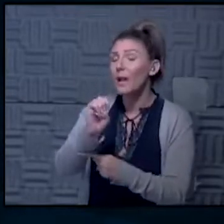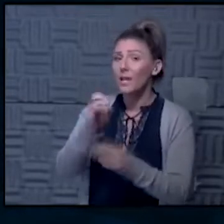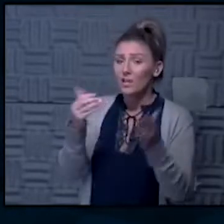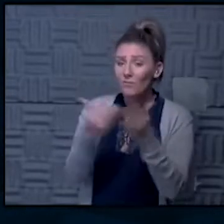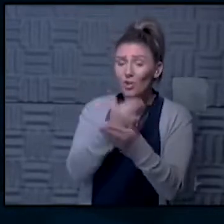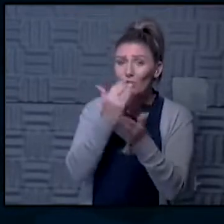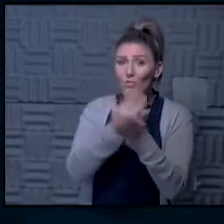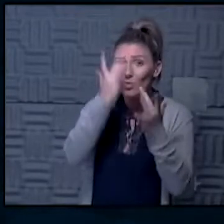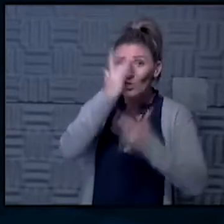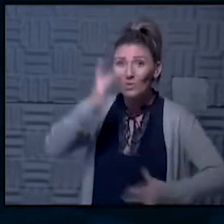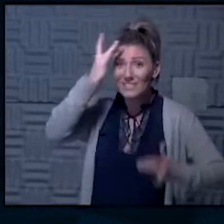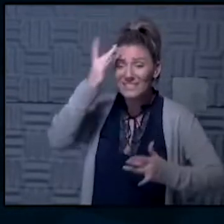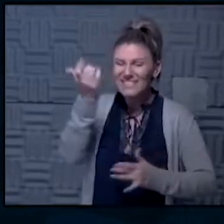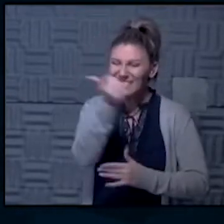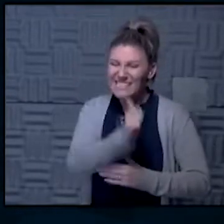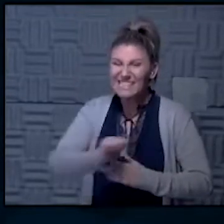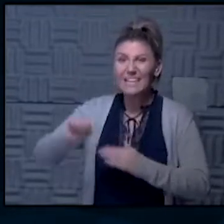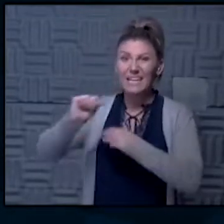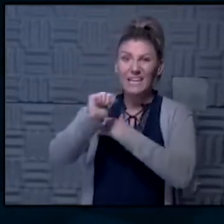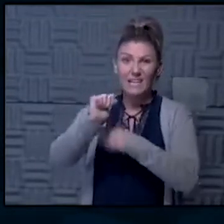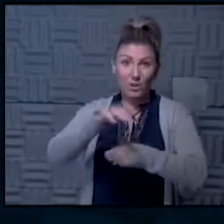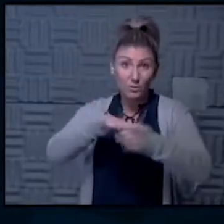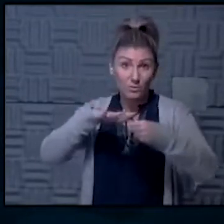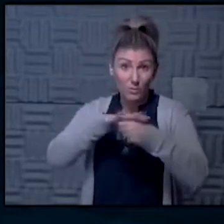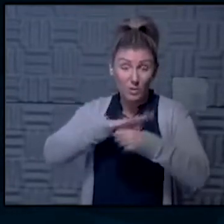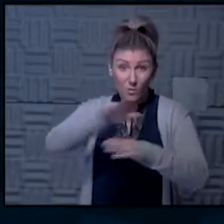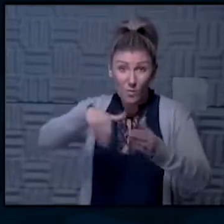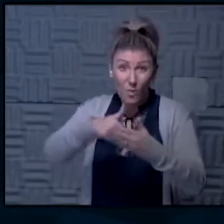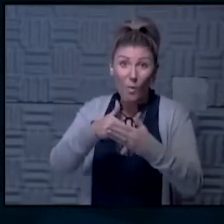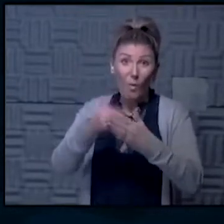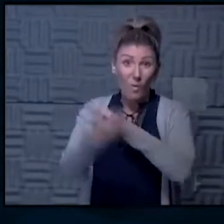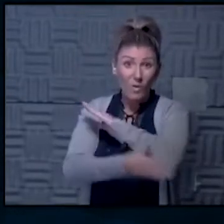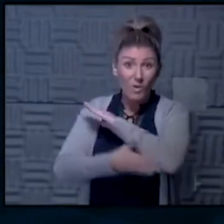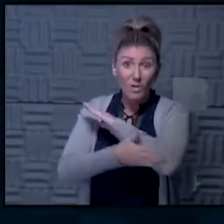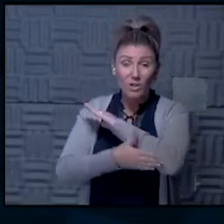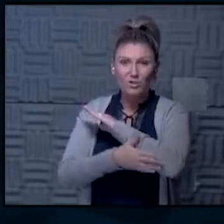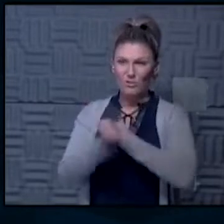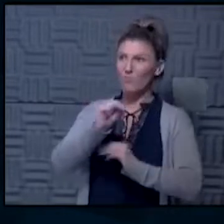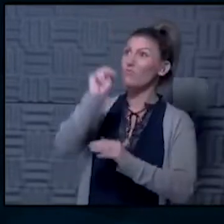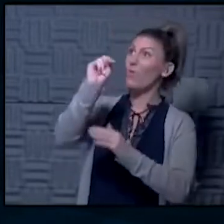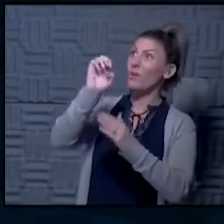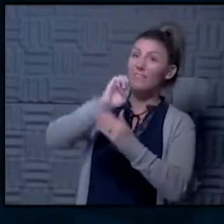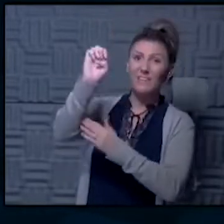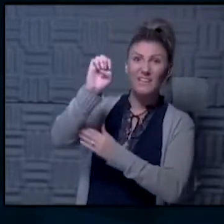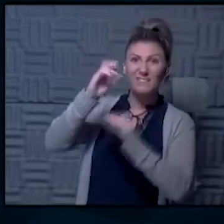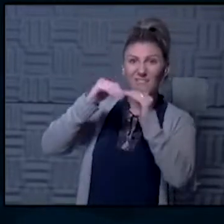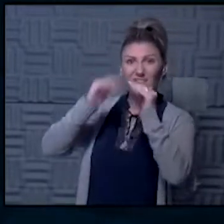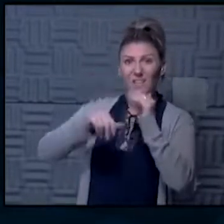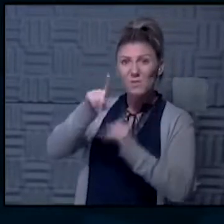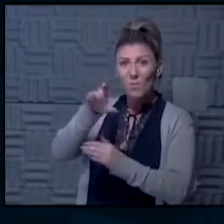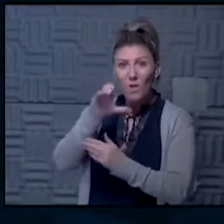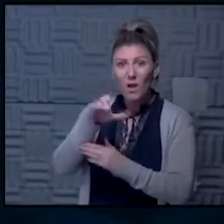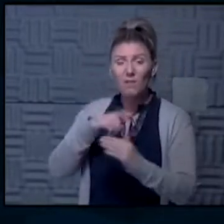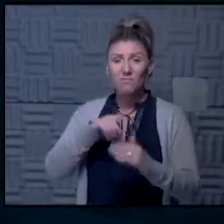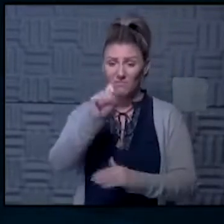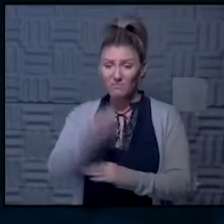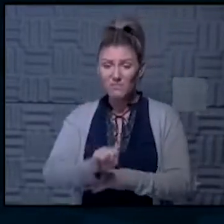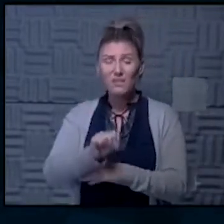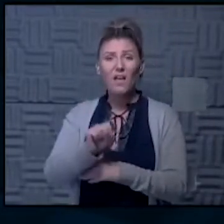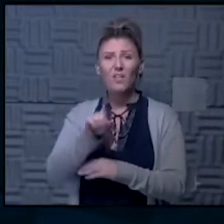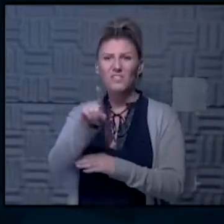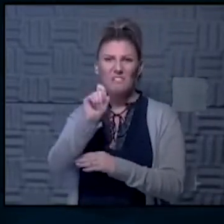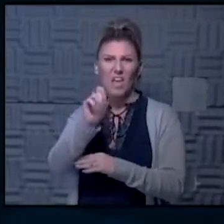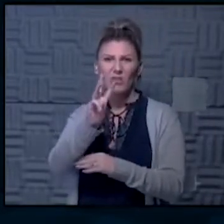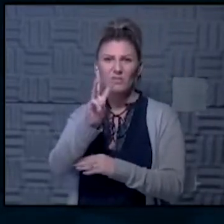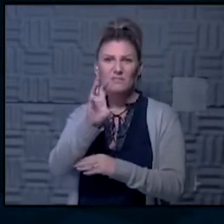new disease in any region of the country. So the Northeast is less than 100. The South is at 160